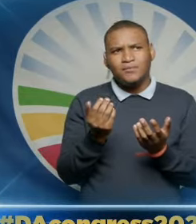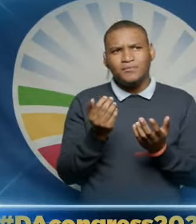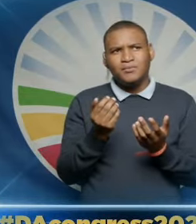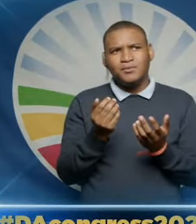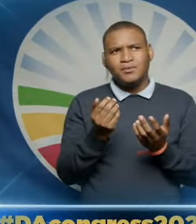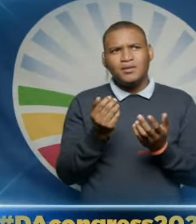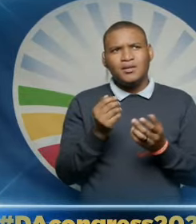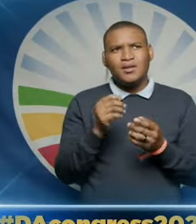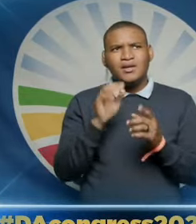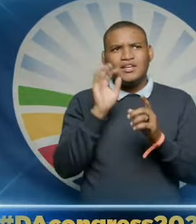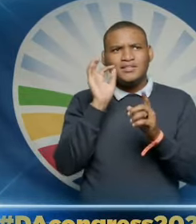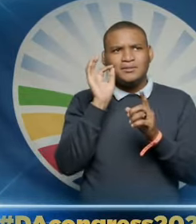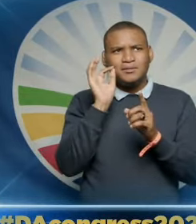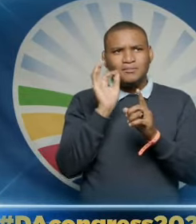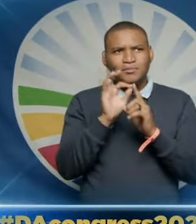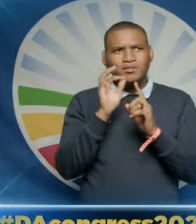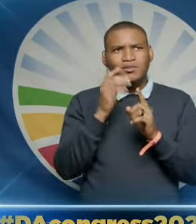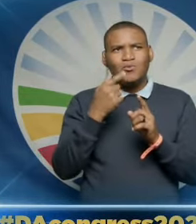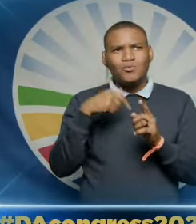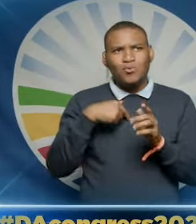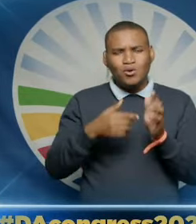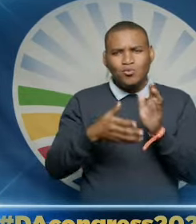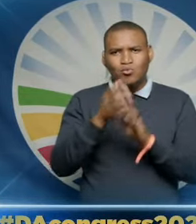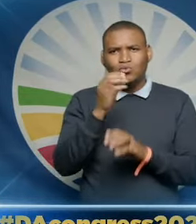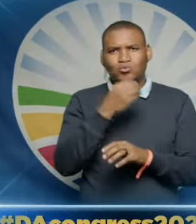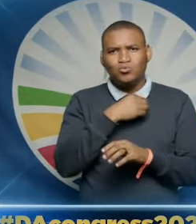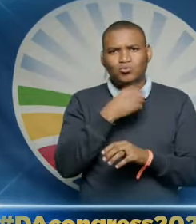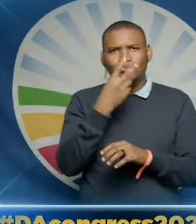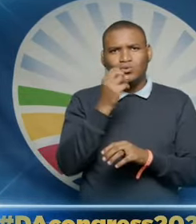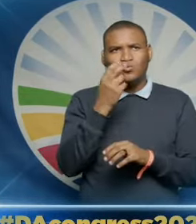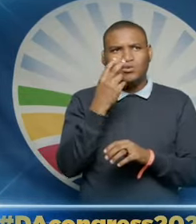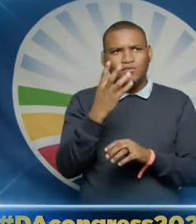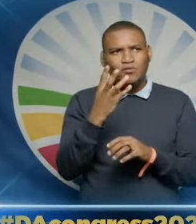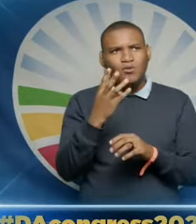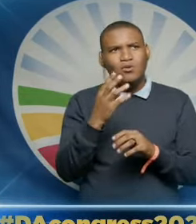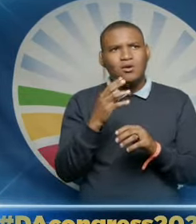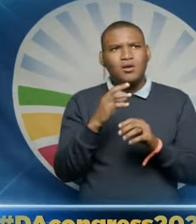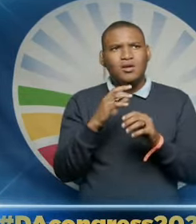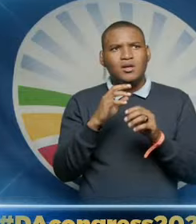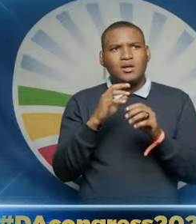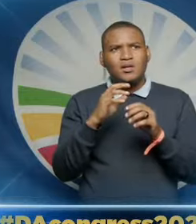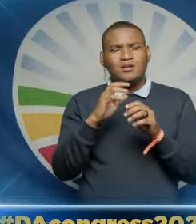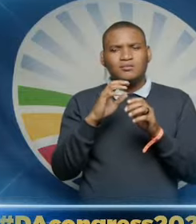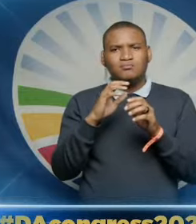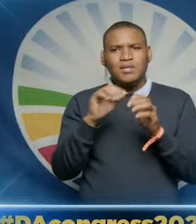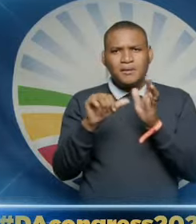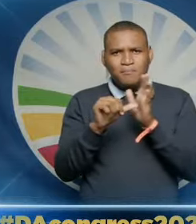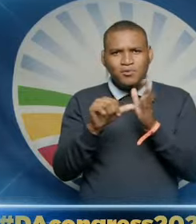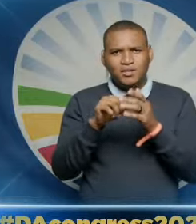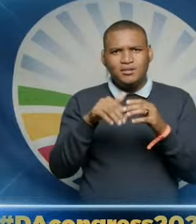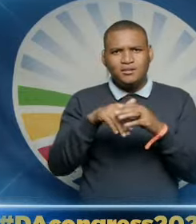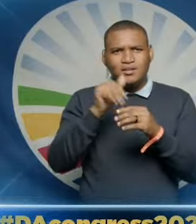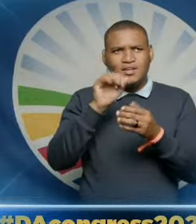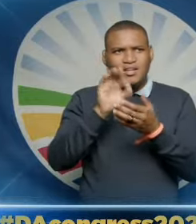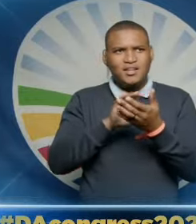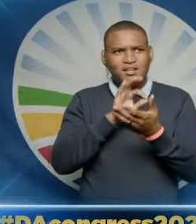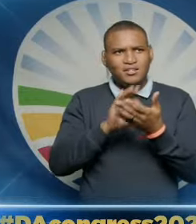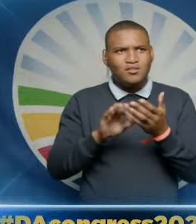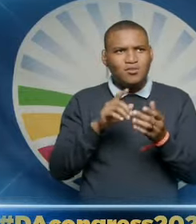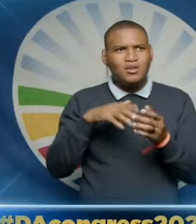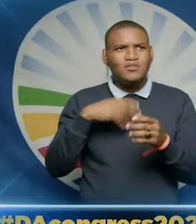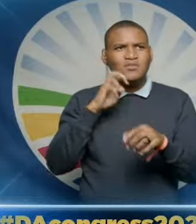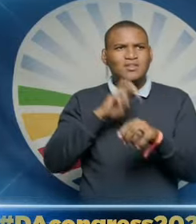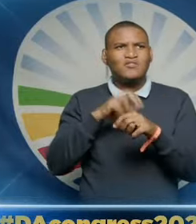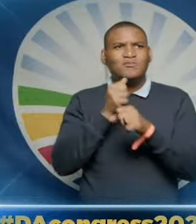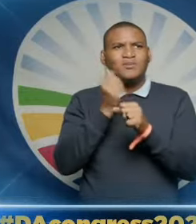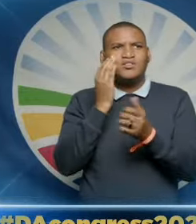going? Particularly as we head towards 2024, an incredibly important election for the party. So we've got to make sure